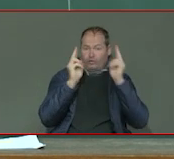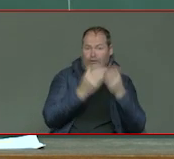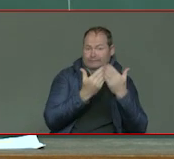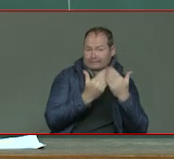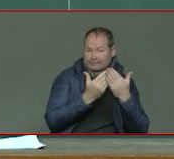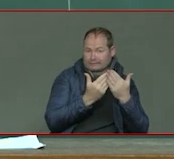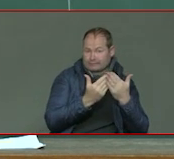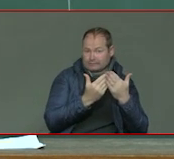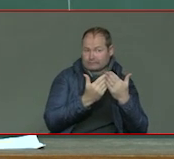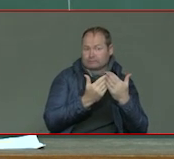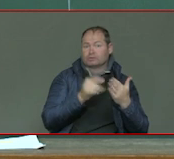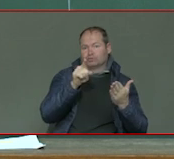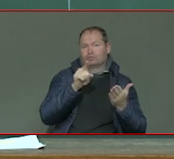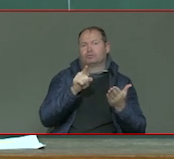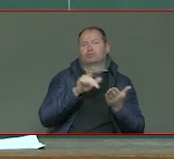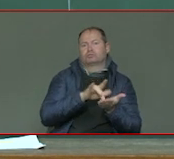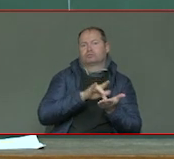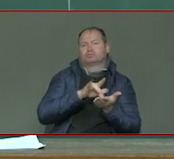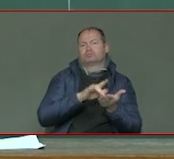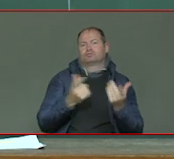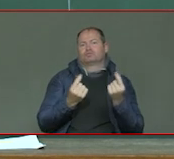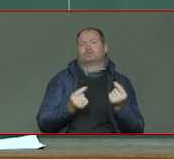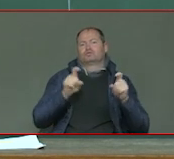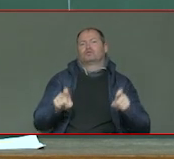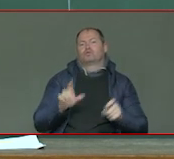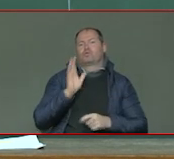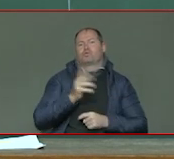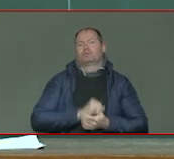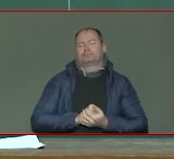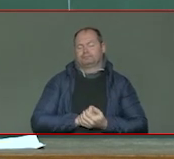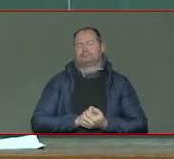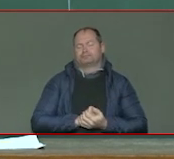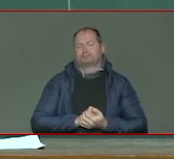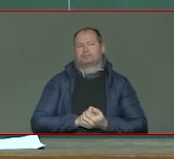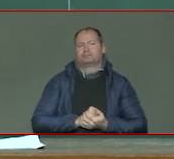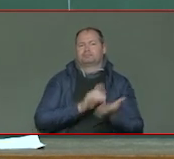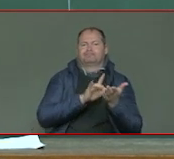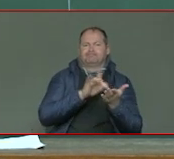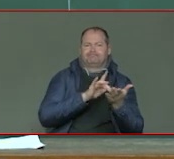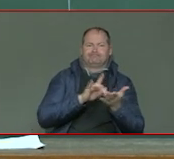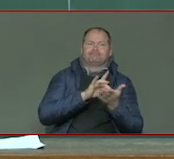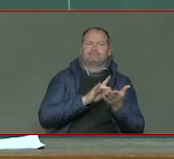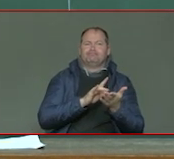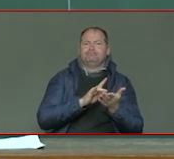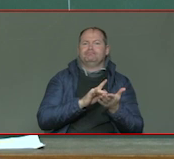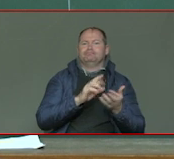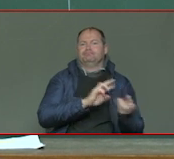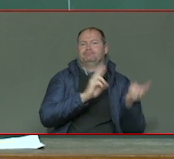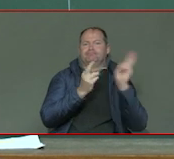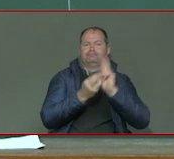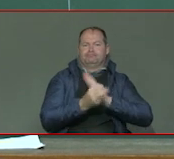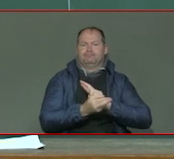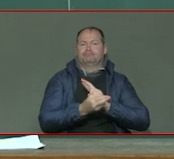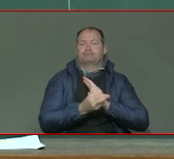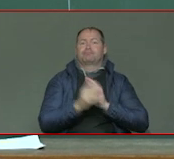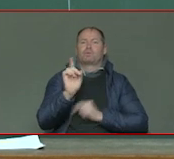do calculus. And then you're going to do calculus, and the reverse of calculus is